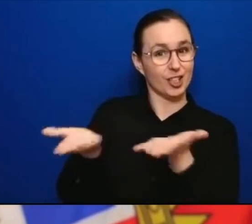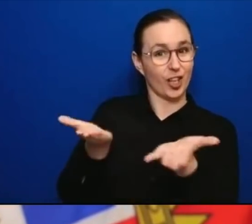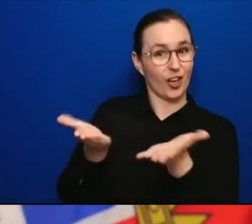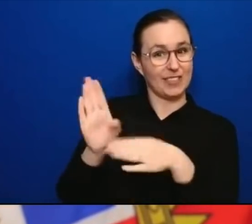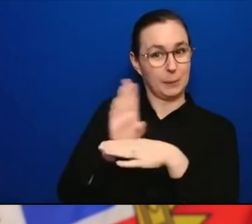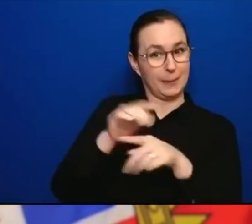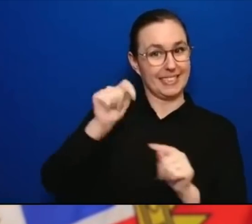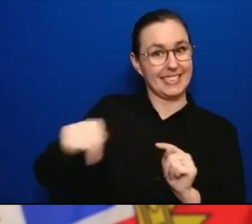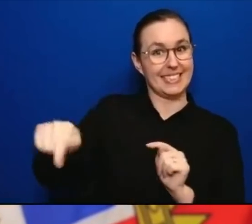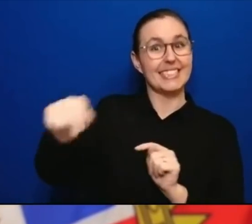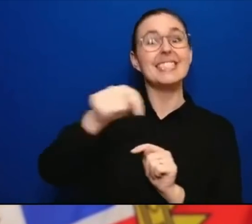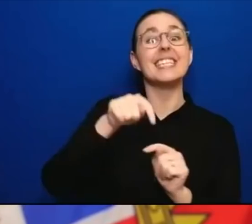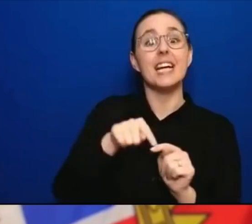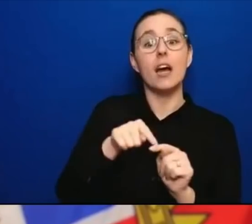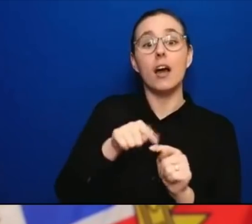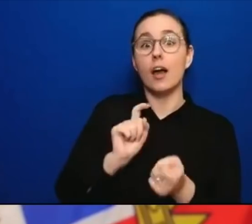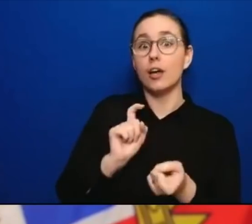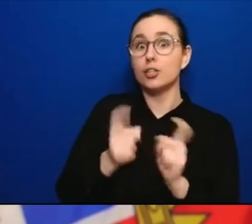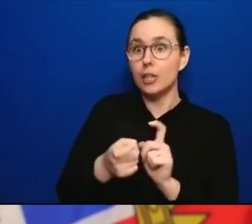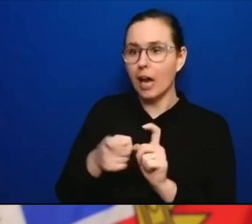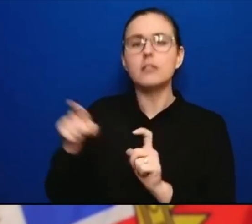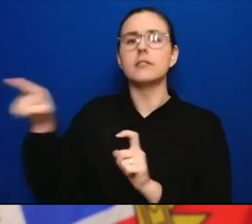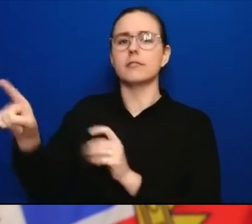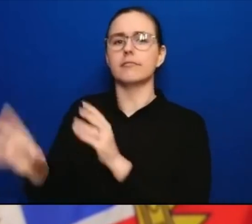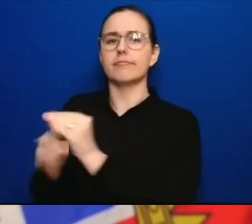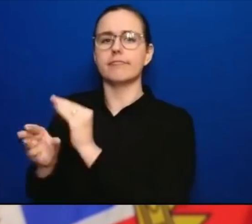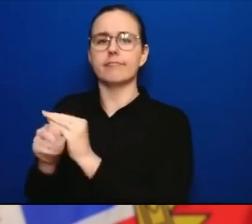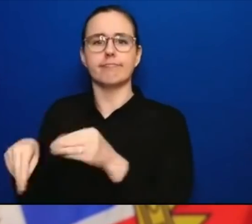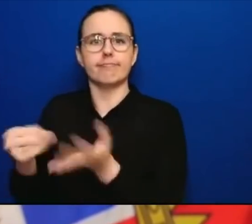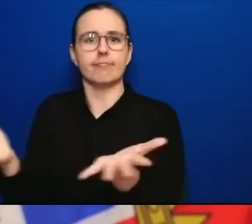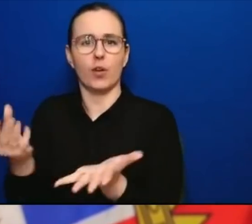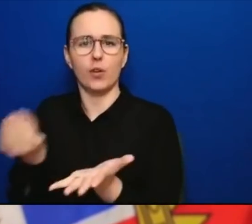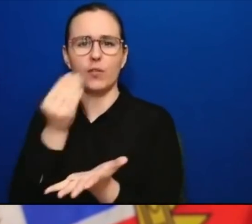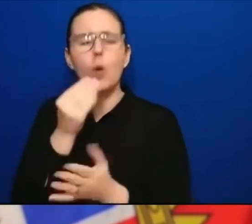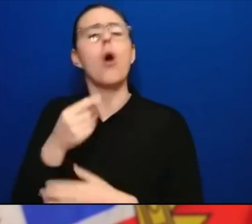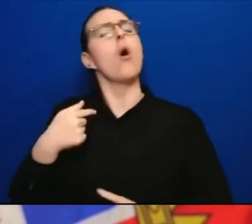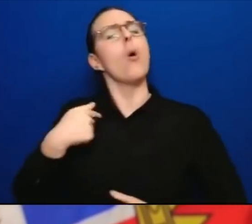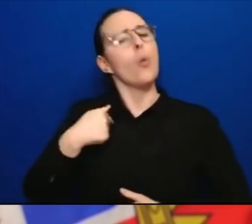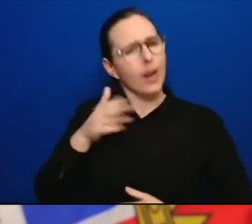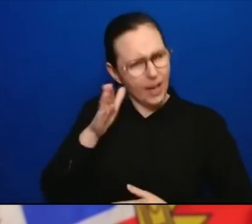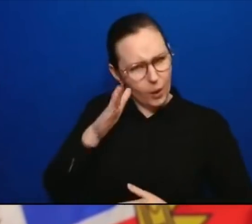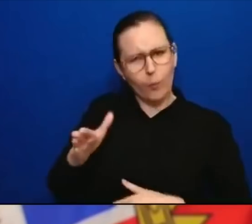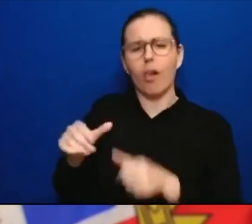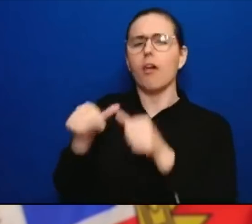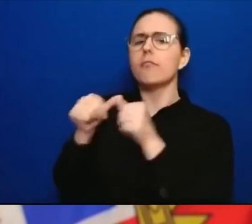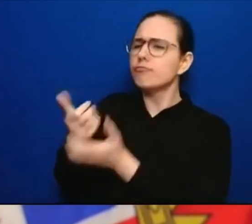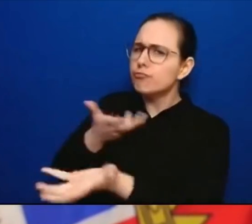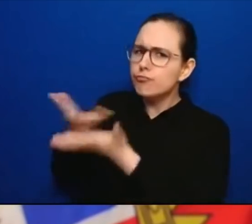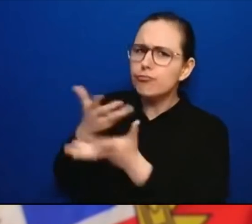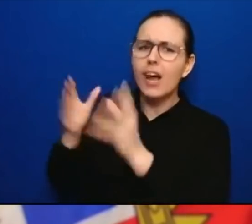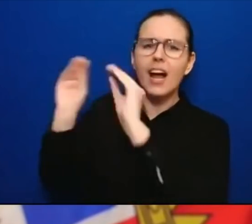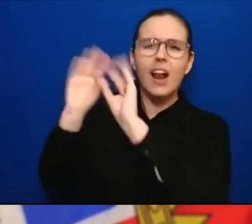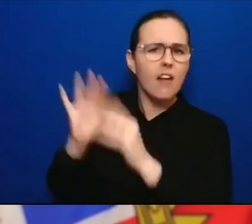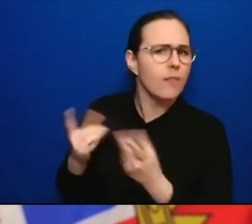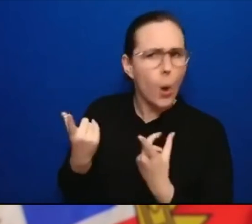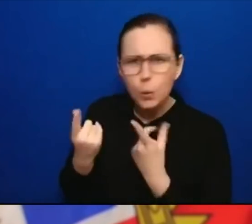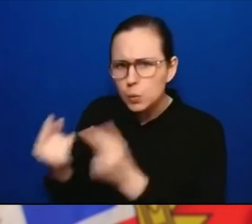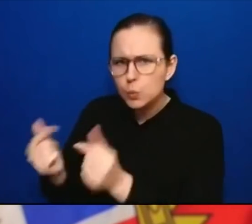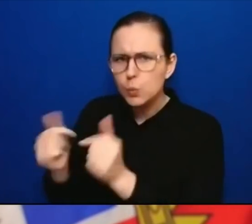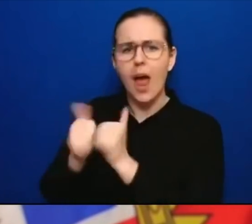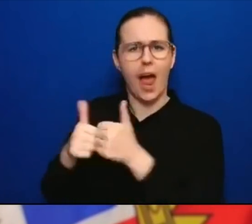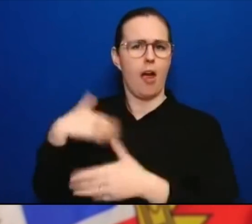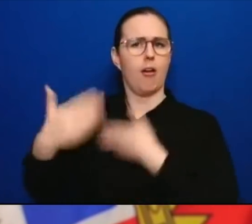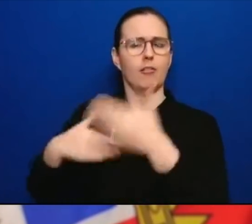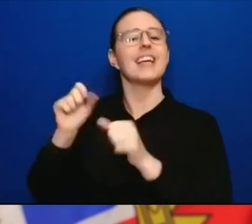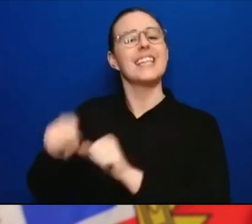liquor serving premises. And so we've been working on this consultation with industry, and we'll be providing the clarification of what they